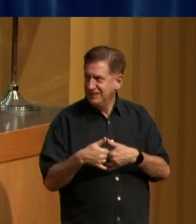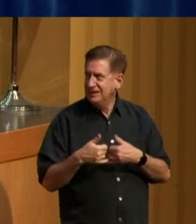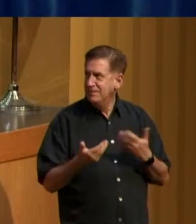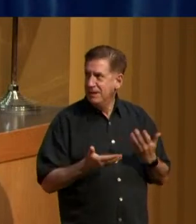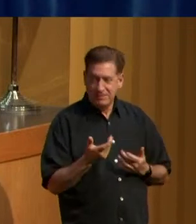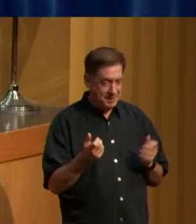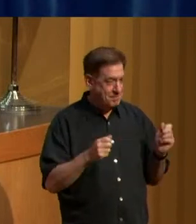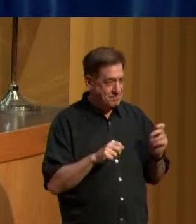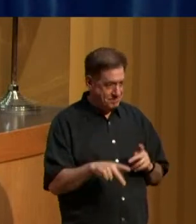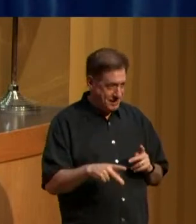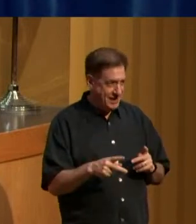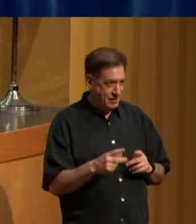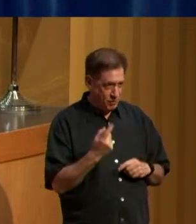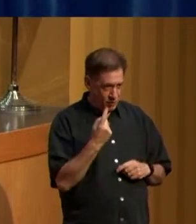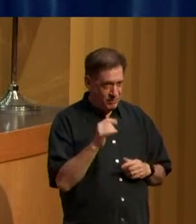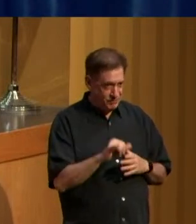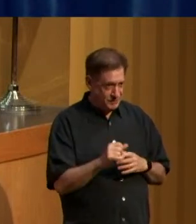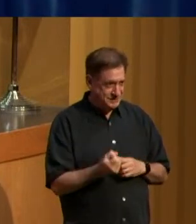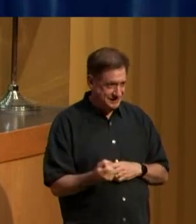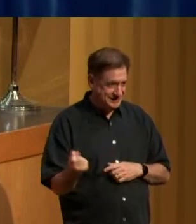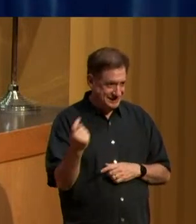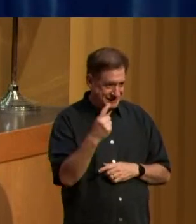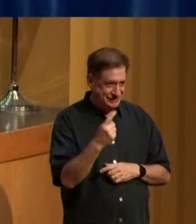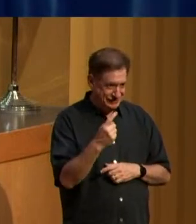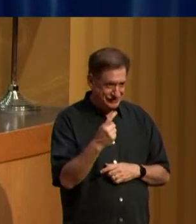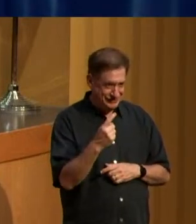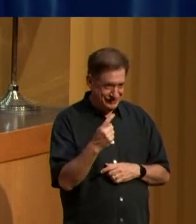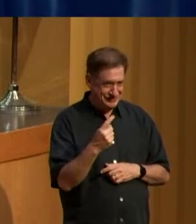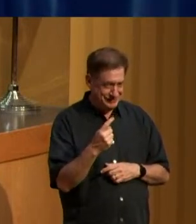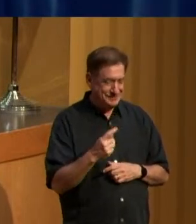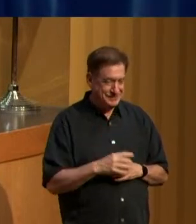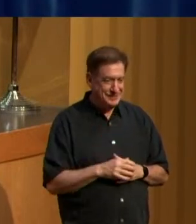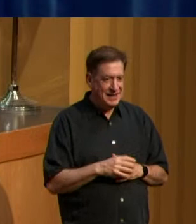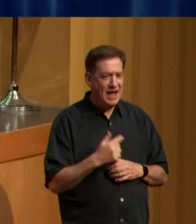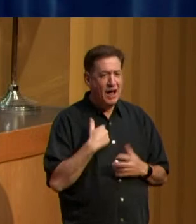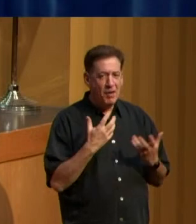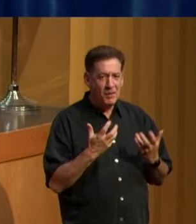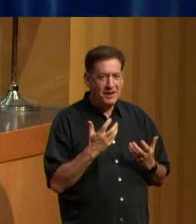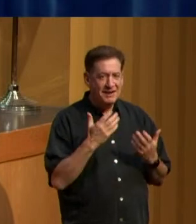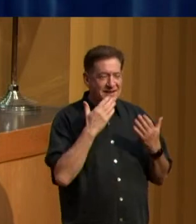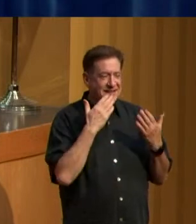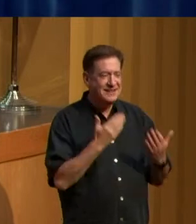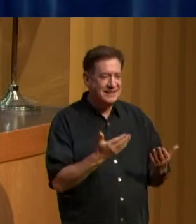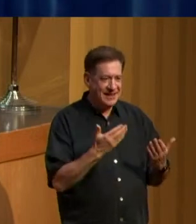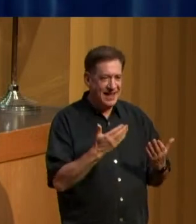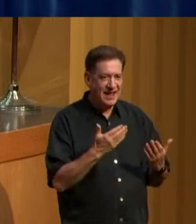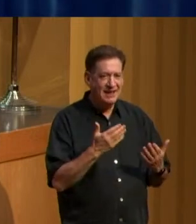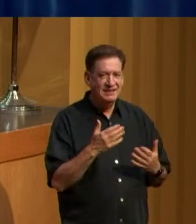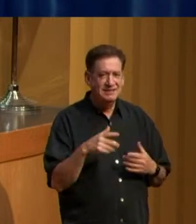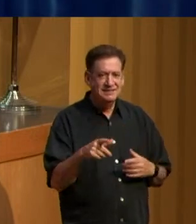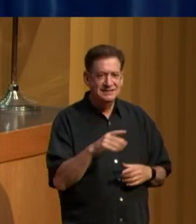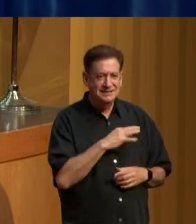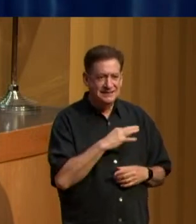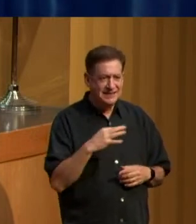with one of those next year. So I also want to thank our training staff,